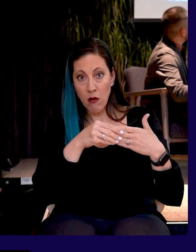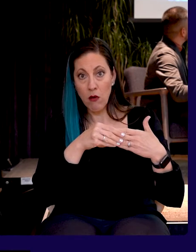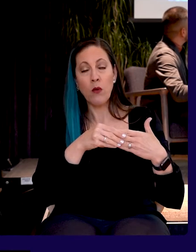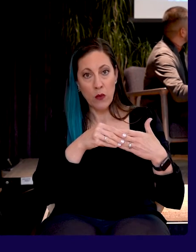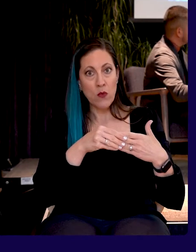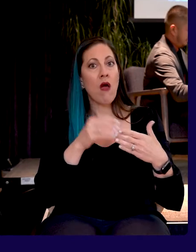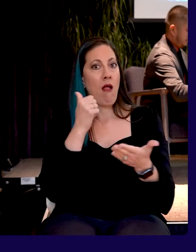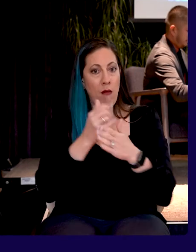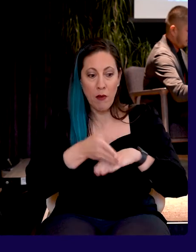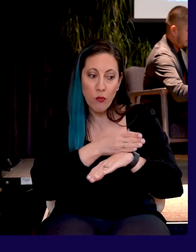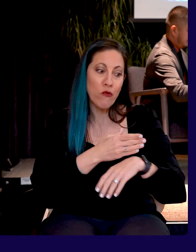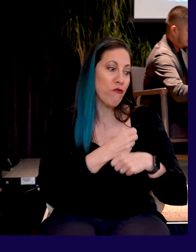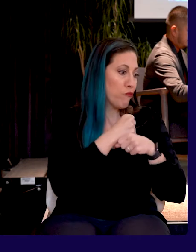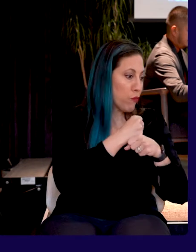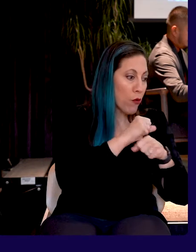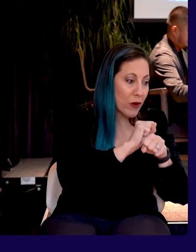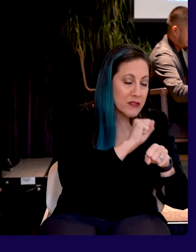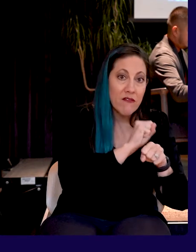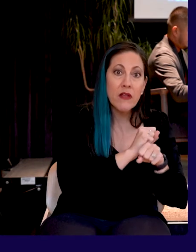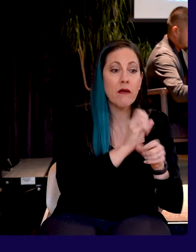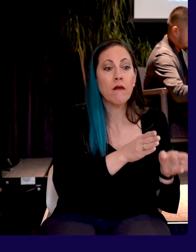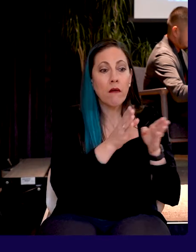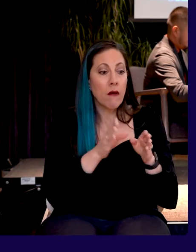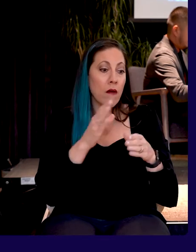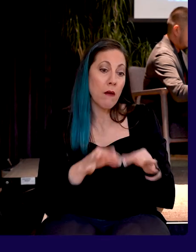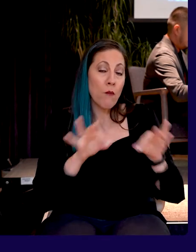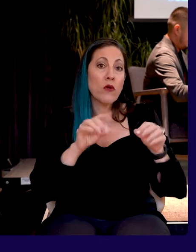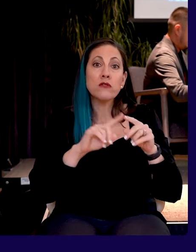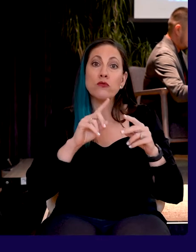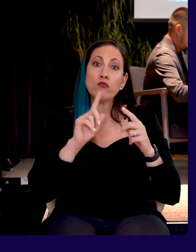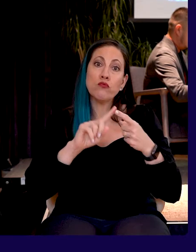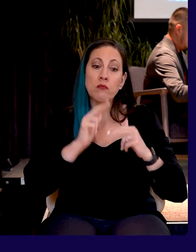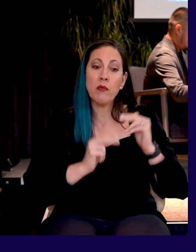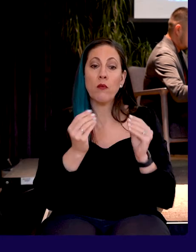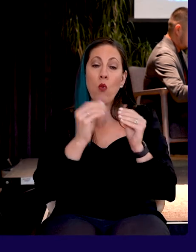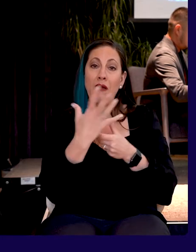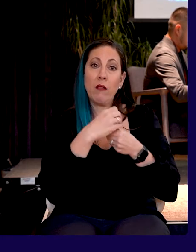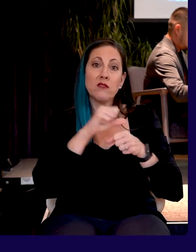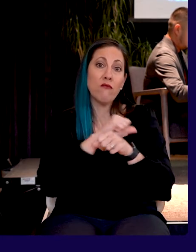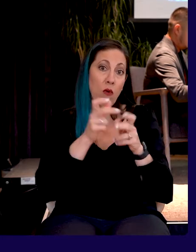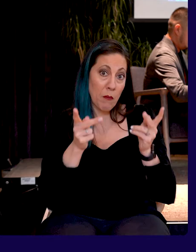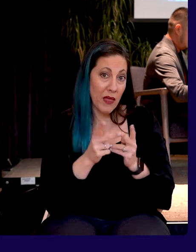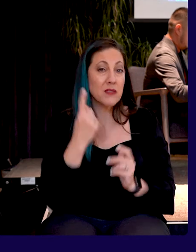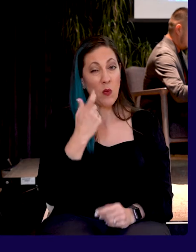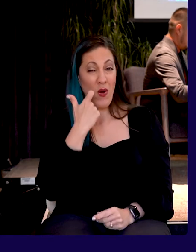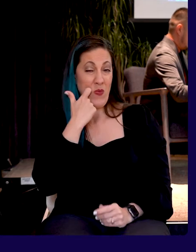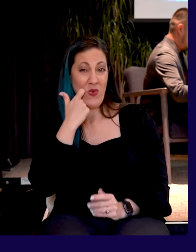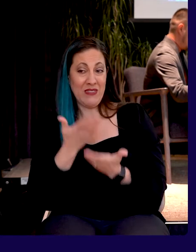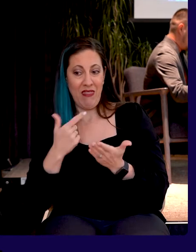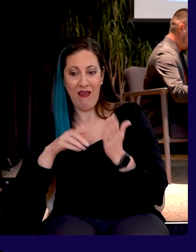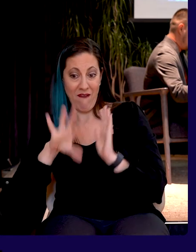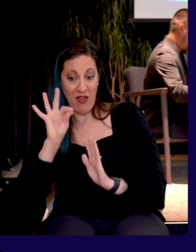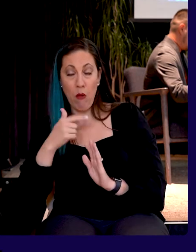in productivity. We see that it's really important for building a more inclusive workplace. And one of the recent findings that is actually a little bit surprising